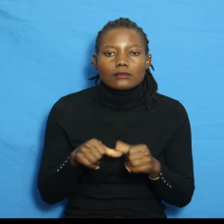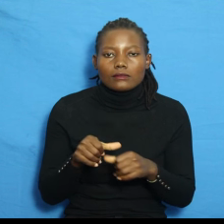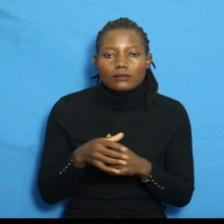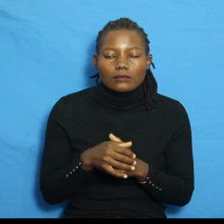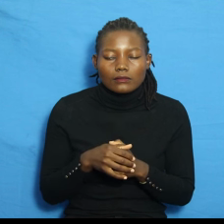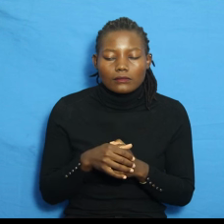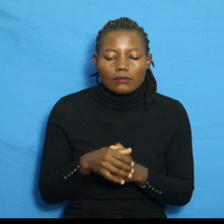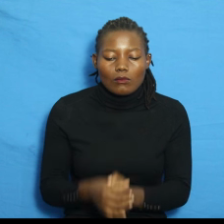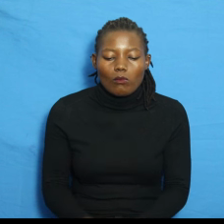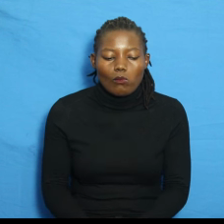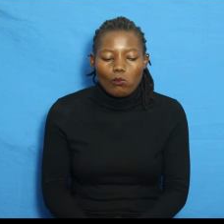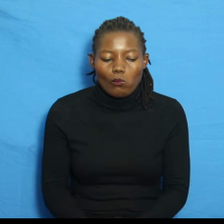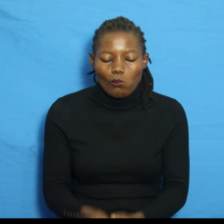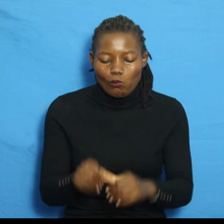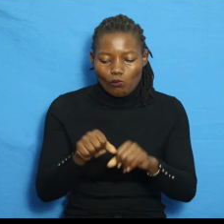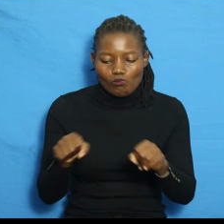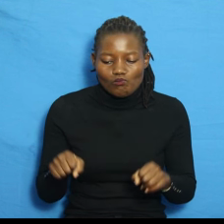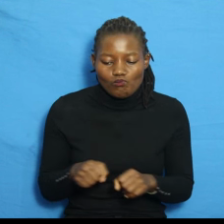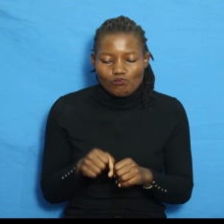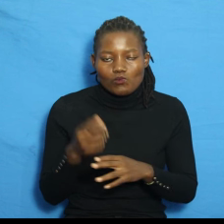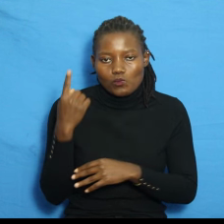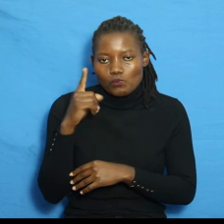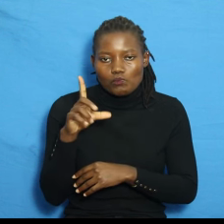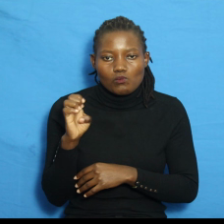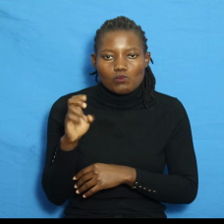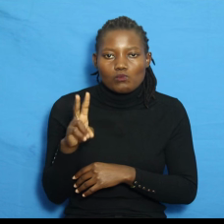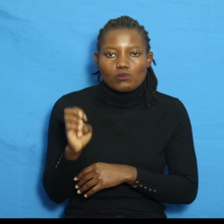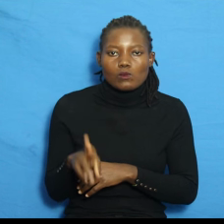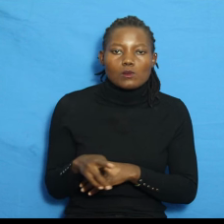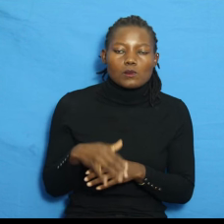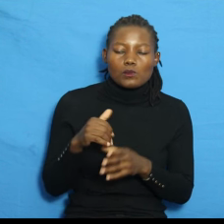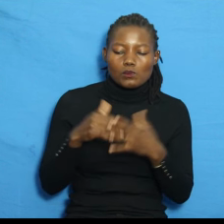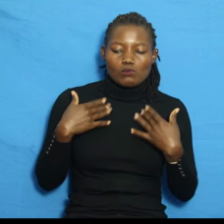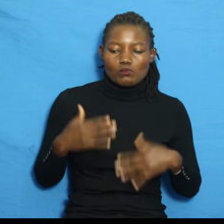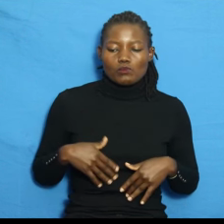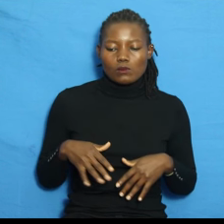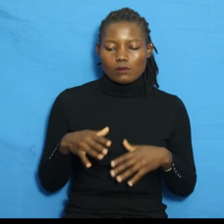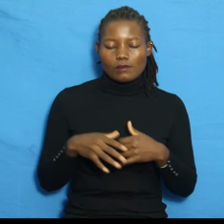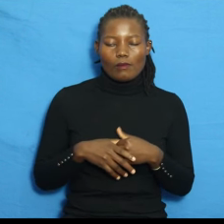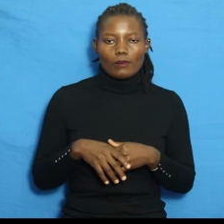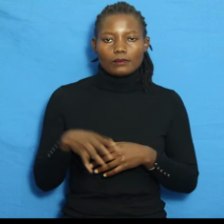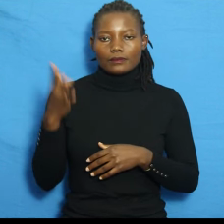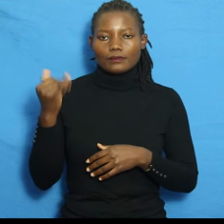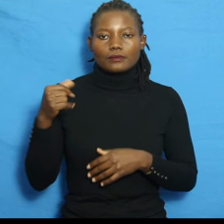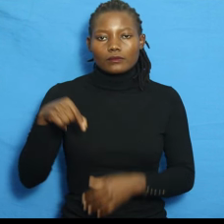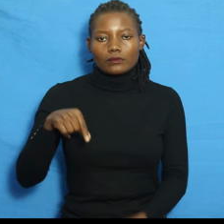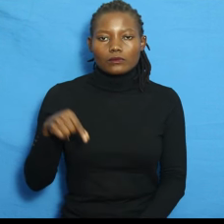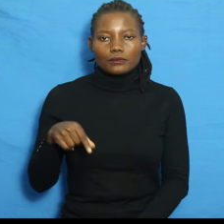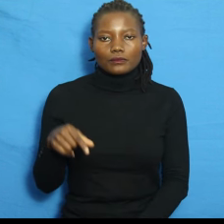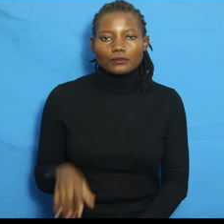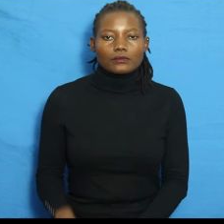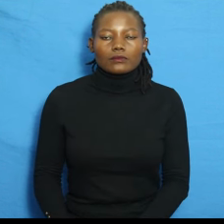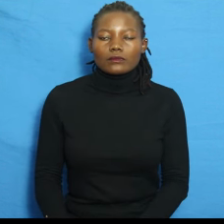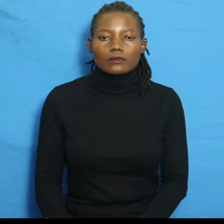What again I want to emphasize on is that the system of leverage in the human body, because